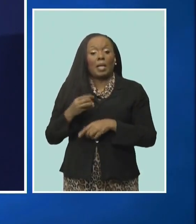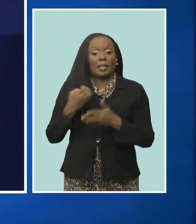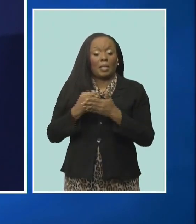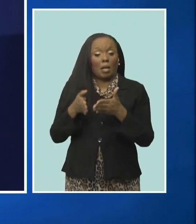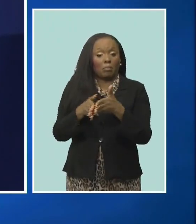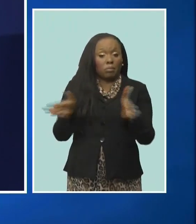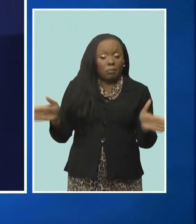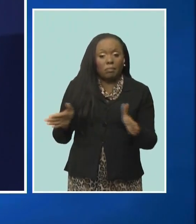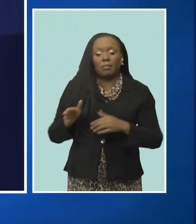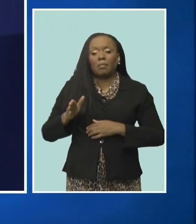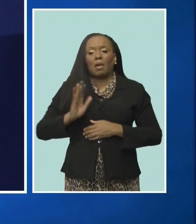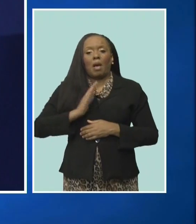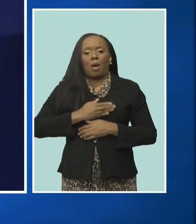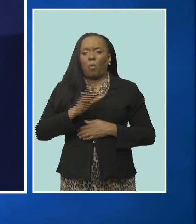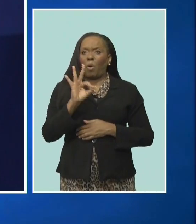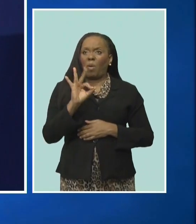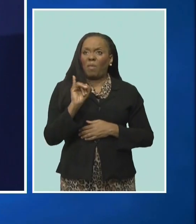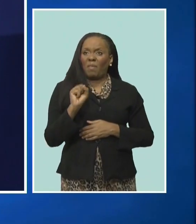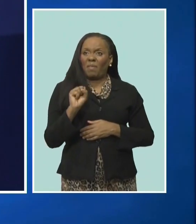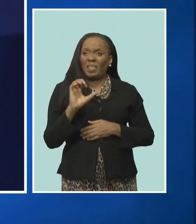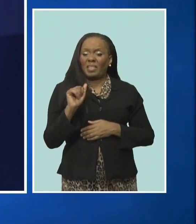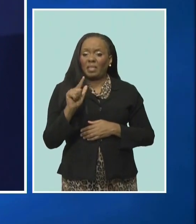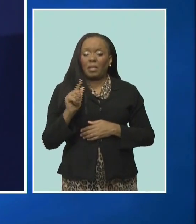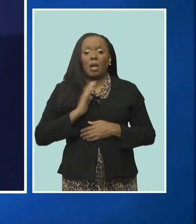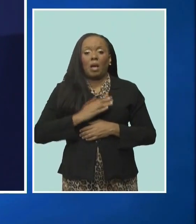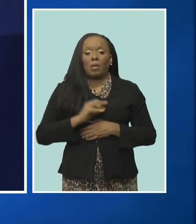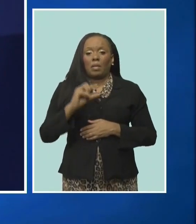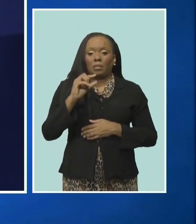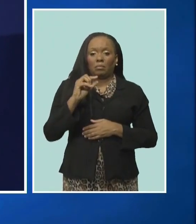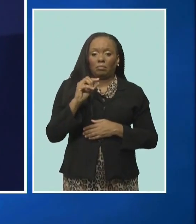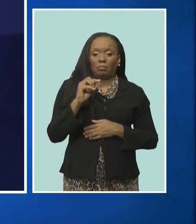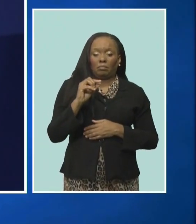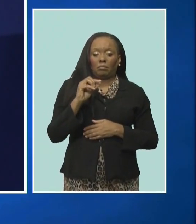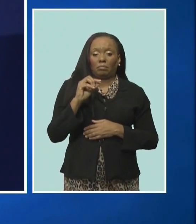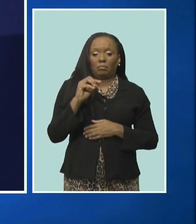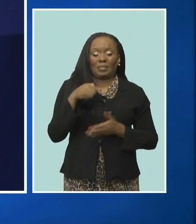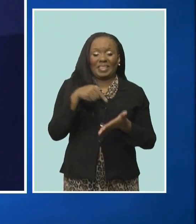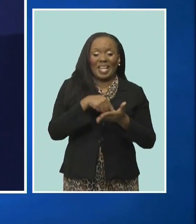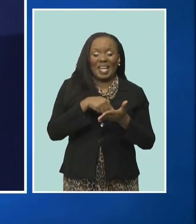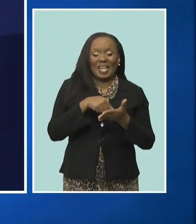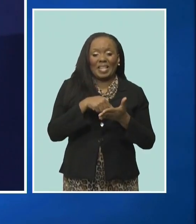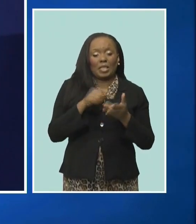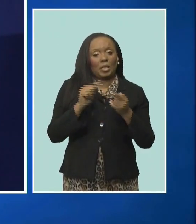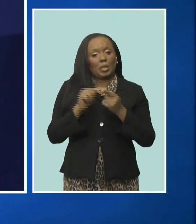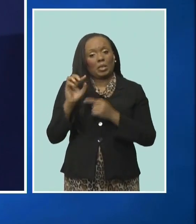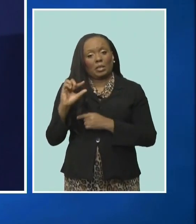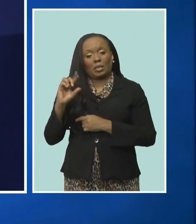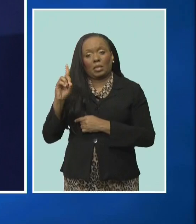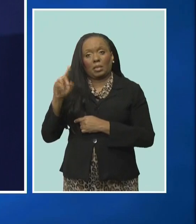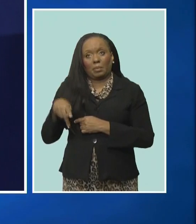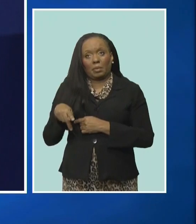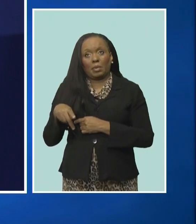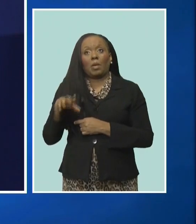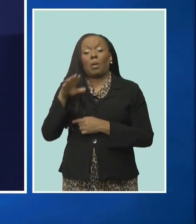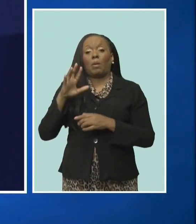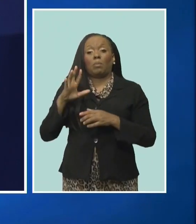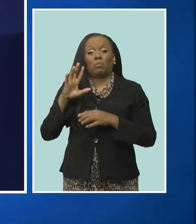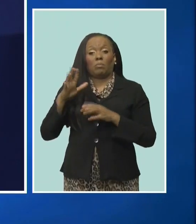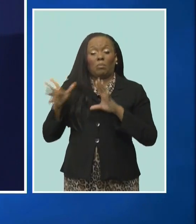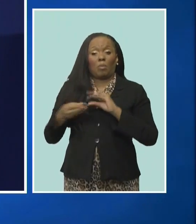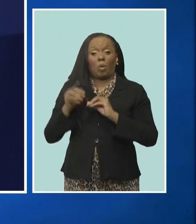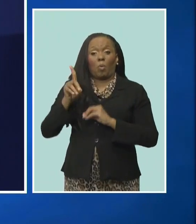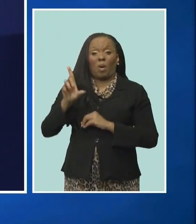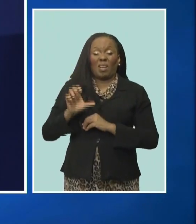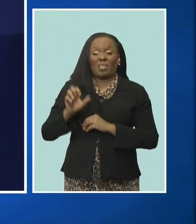and the performance on fiscal, the debt-to-GDP ratio continued to contract, coming to 103%